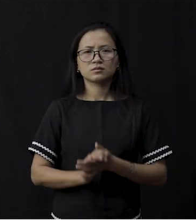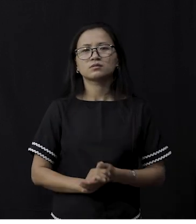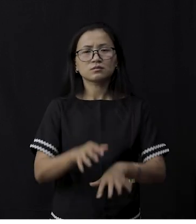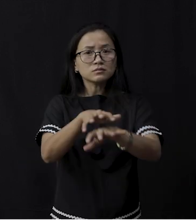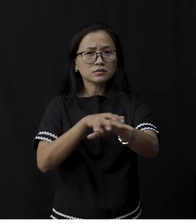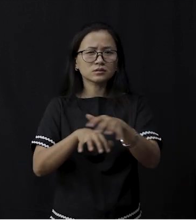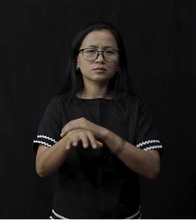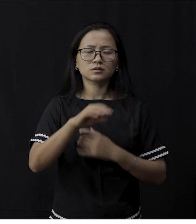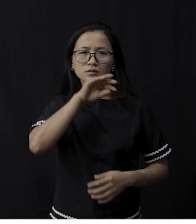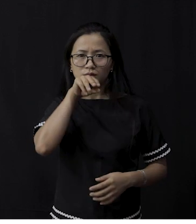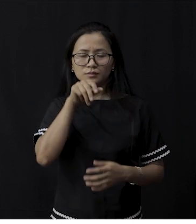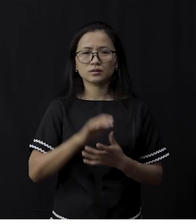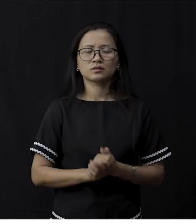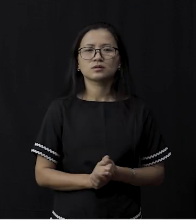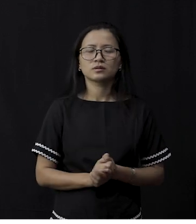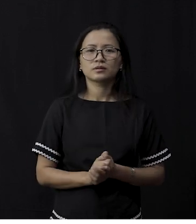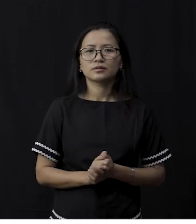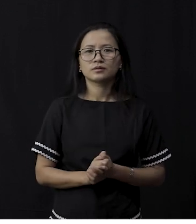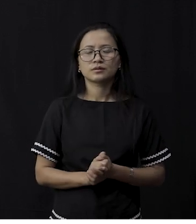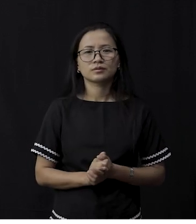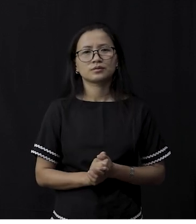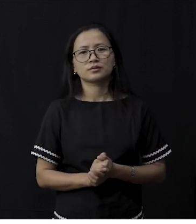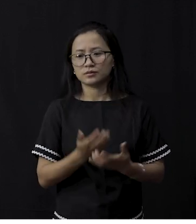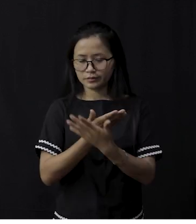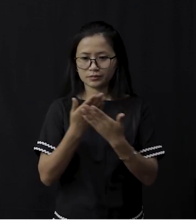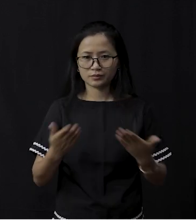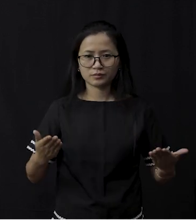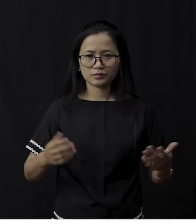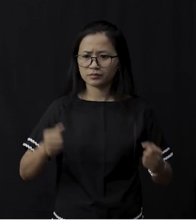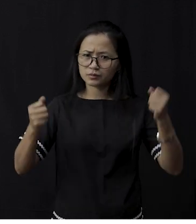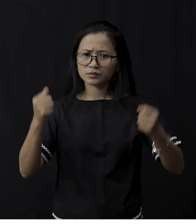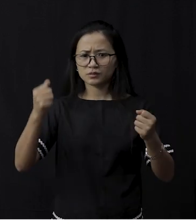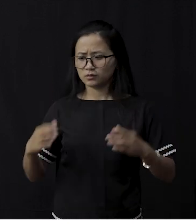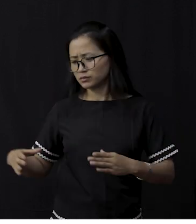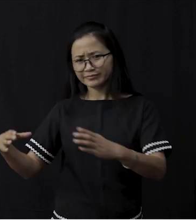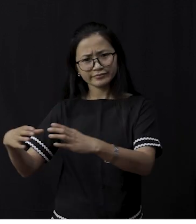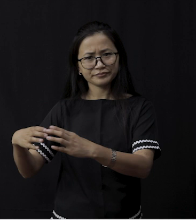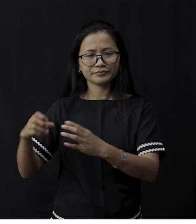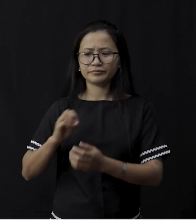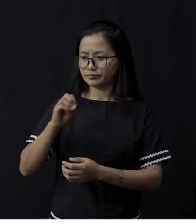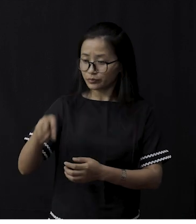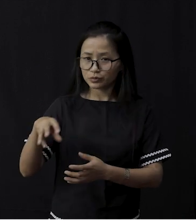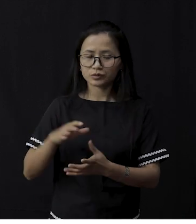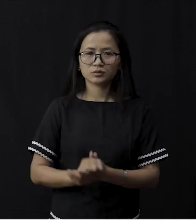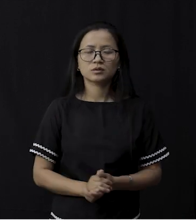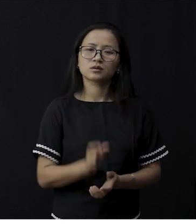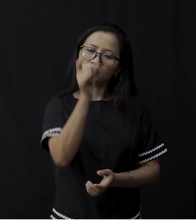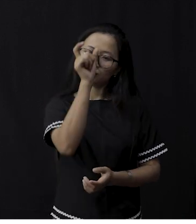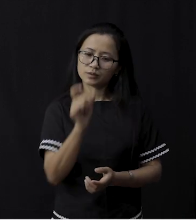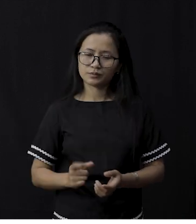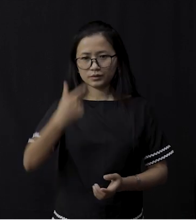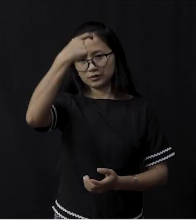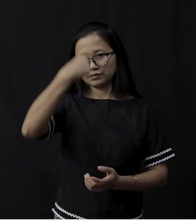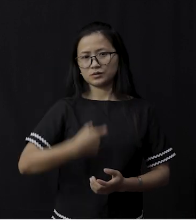animal like a pig. It might be a thing like a car or a dustbin. It might be a person